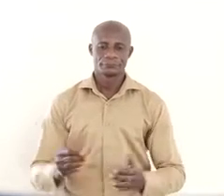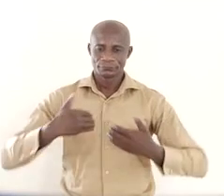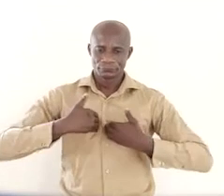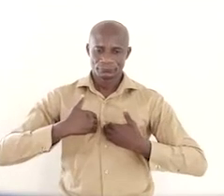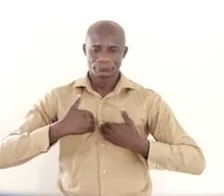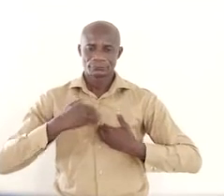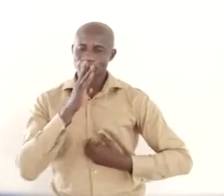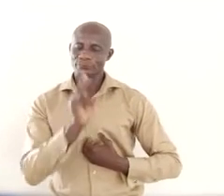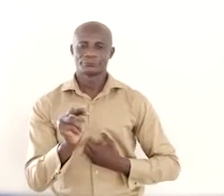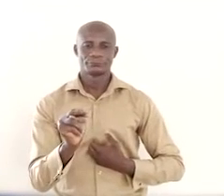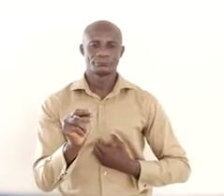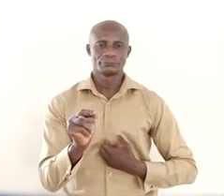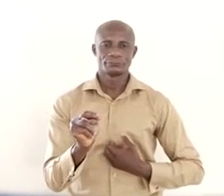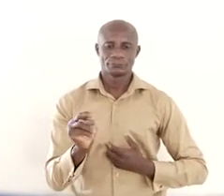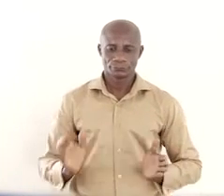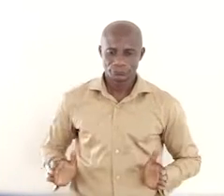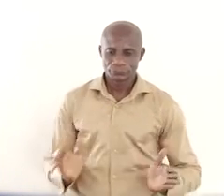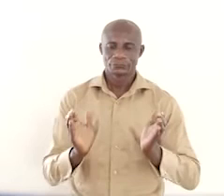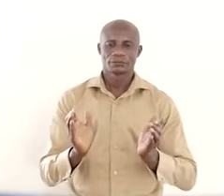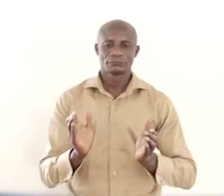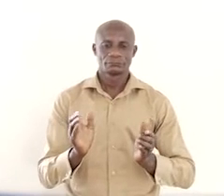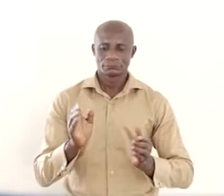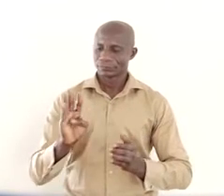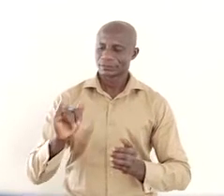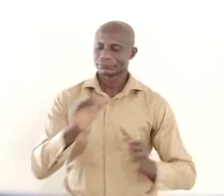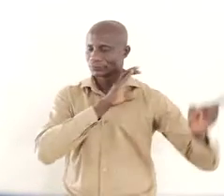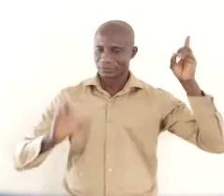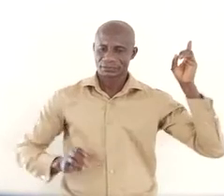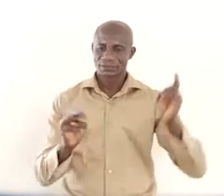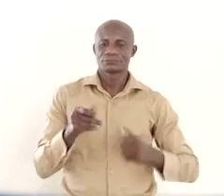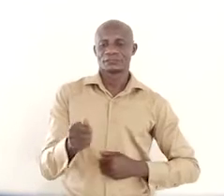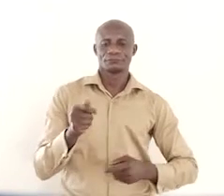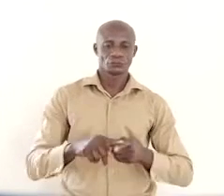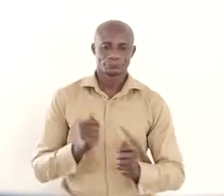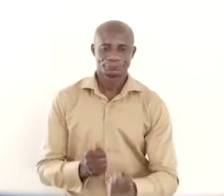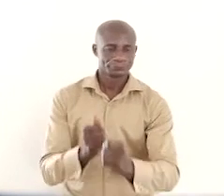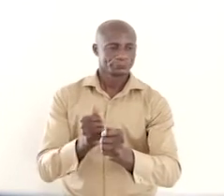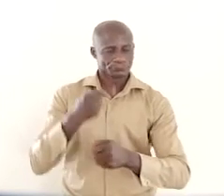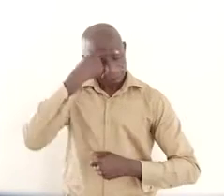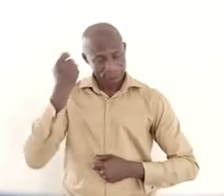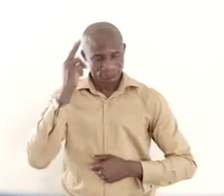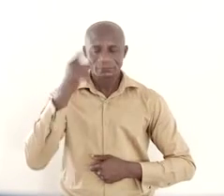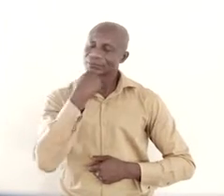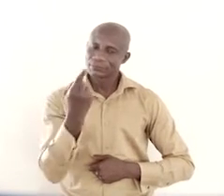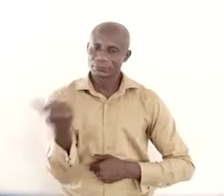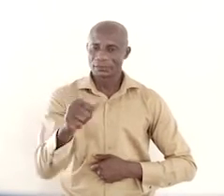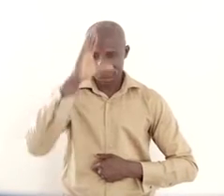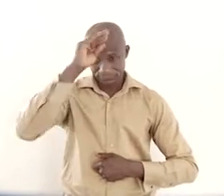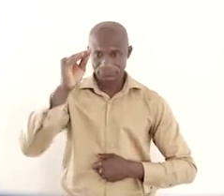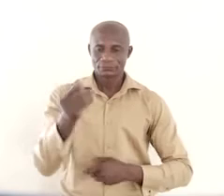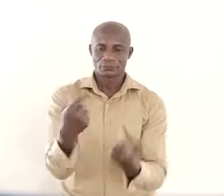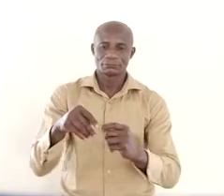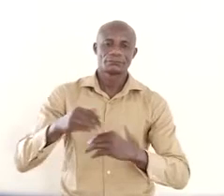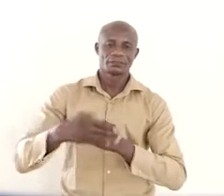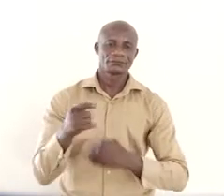Christian has been challenged by Christ himself to follow. Because he said, if any man will